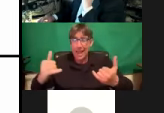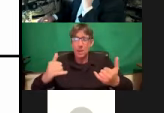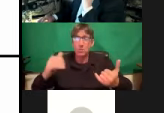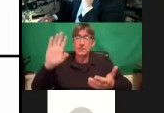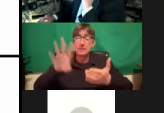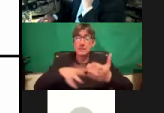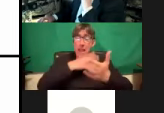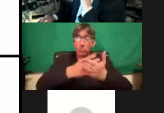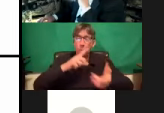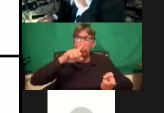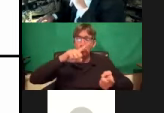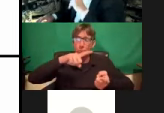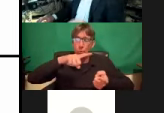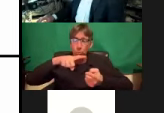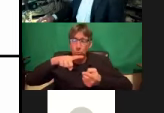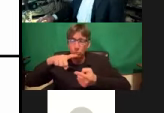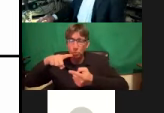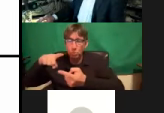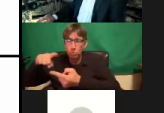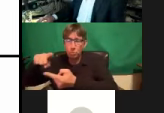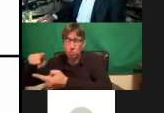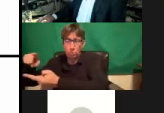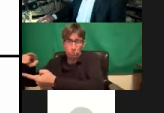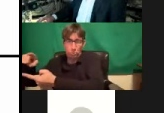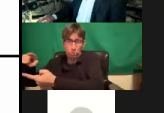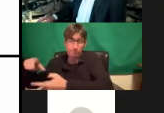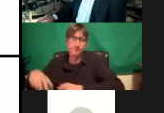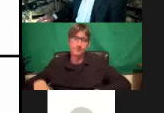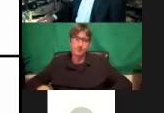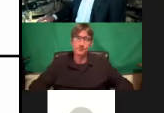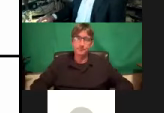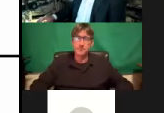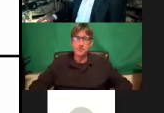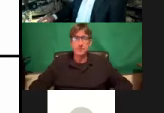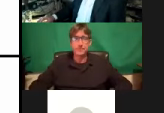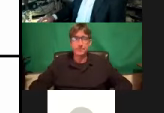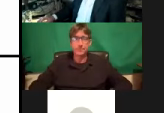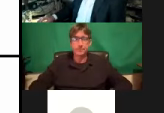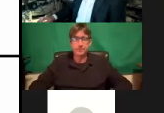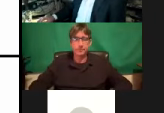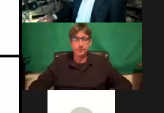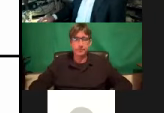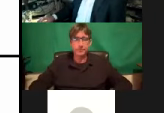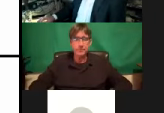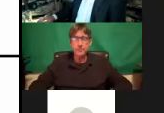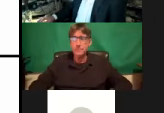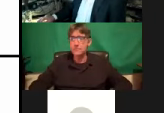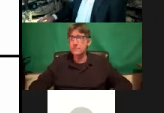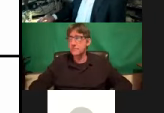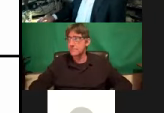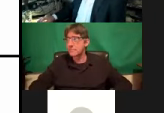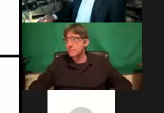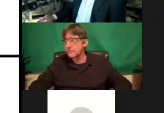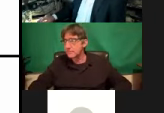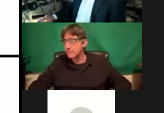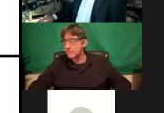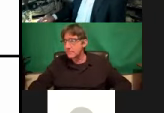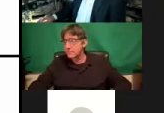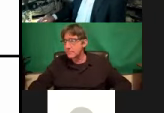That's correct. Thank you, Kat. Much appreciated. Next, I'm going to ask to unmute